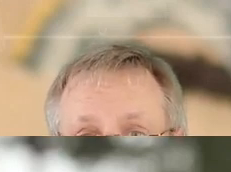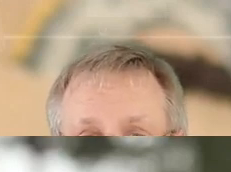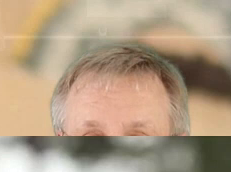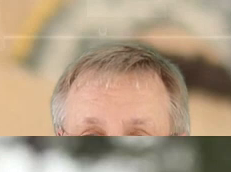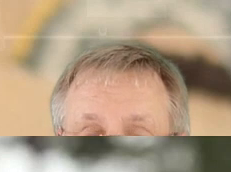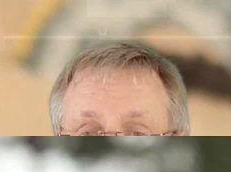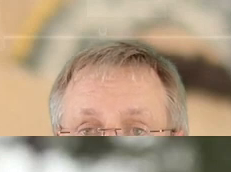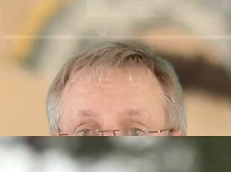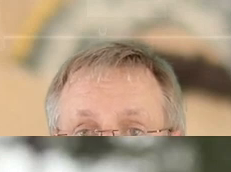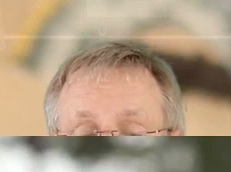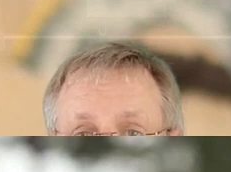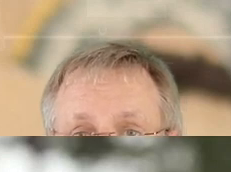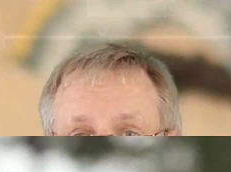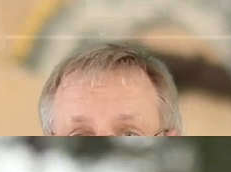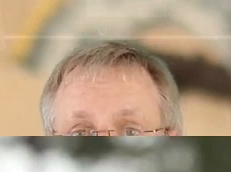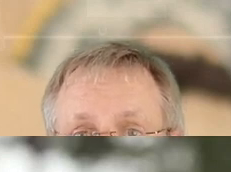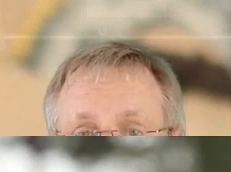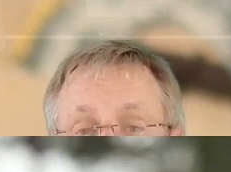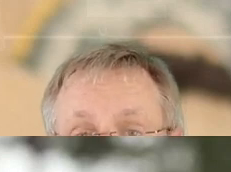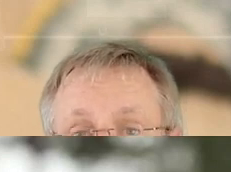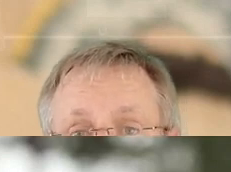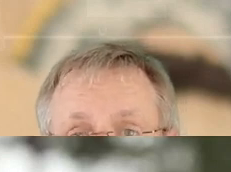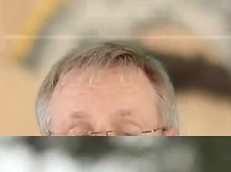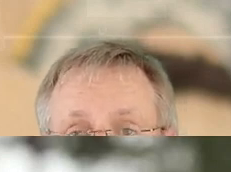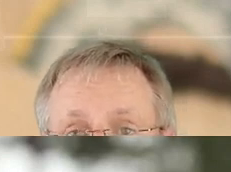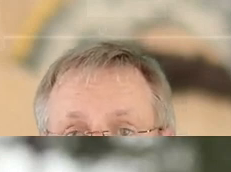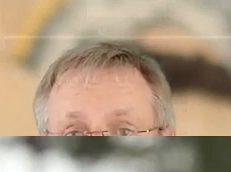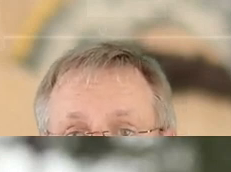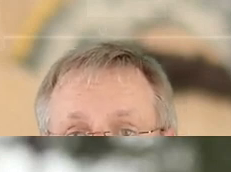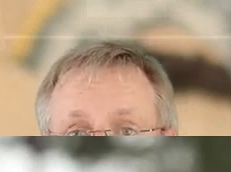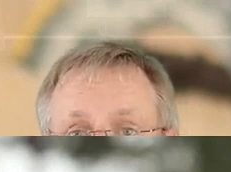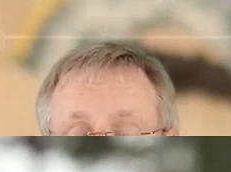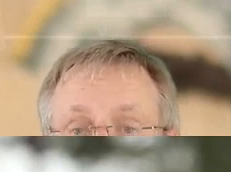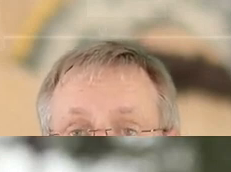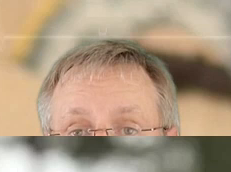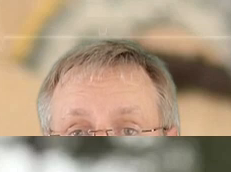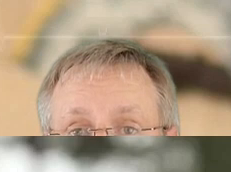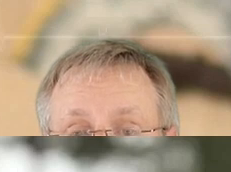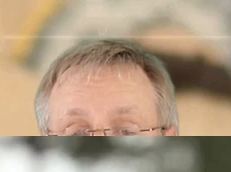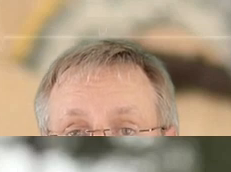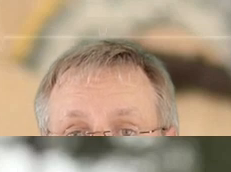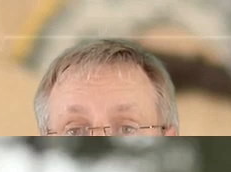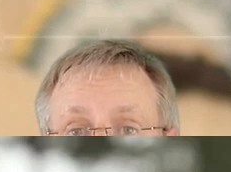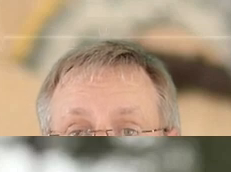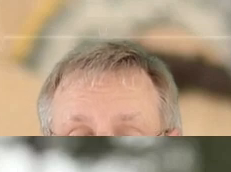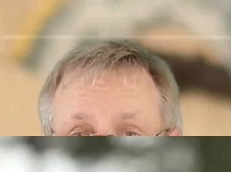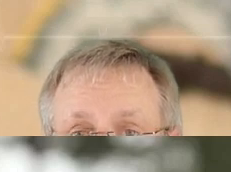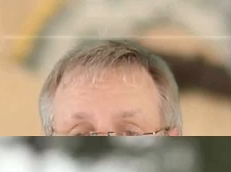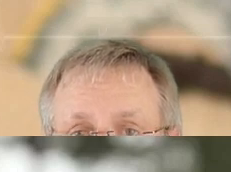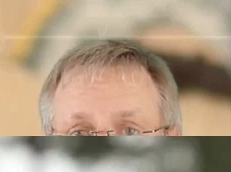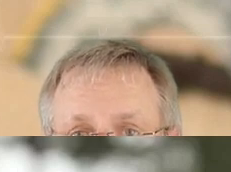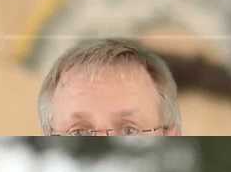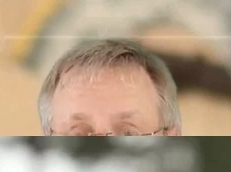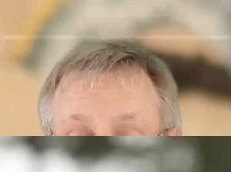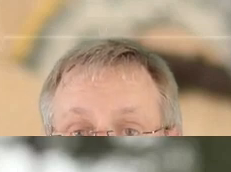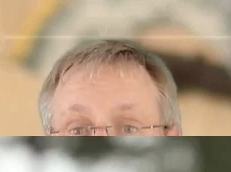in the tournament. He's a 5-time former champion, and he's been battling with injury quite recently, and he had a car accident a few years ago and battling